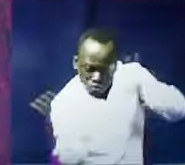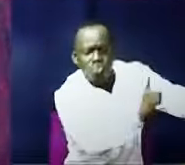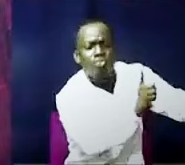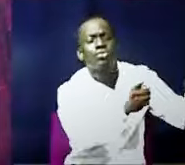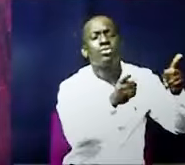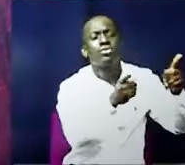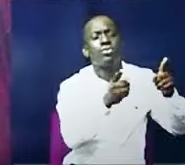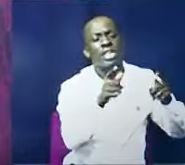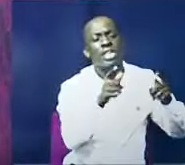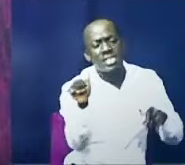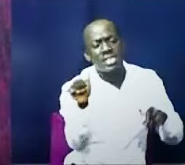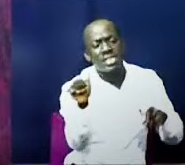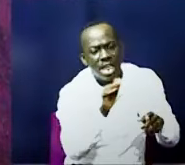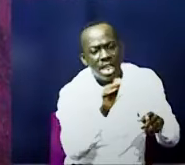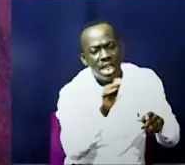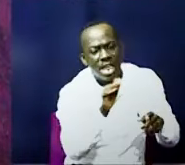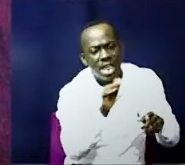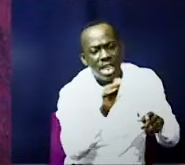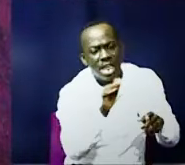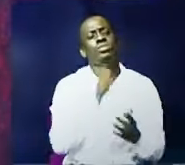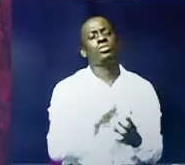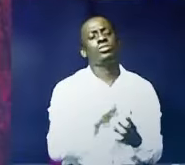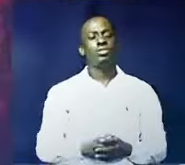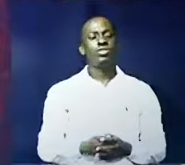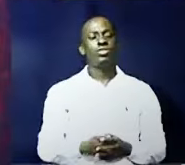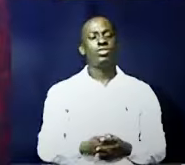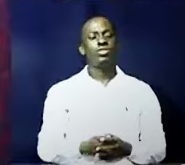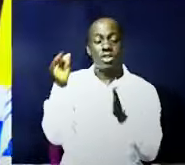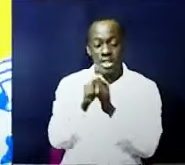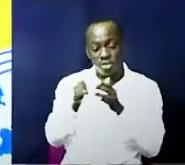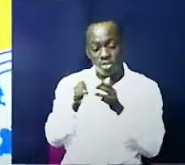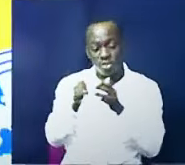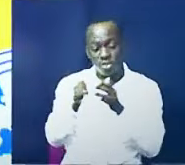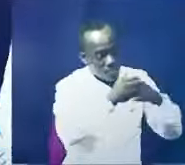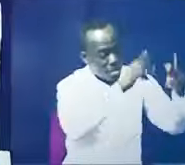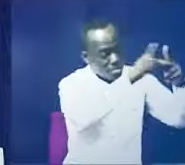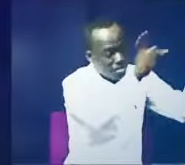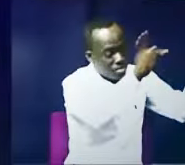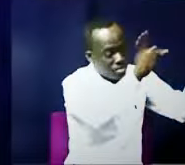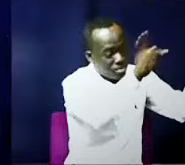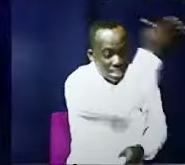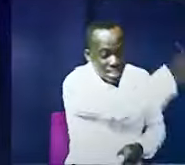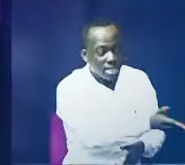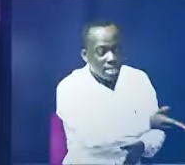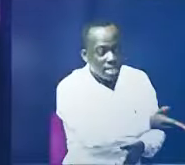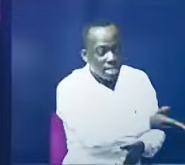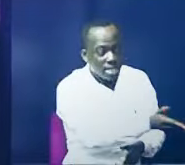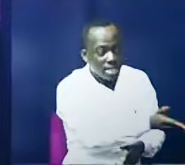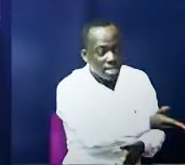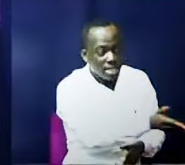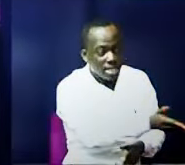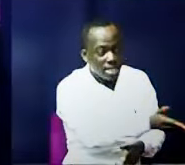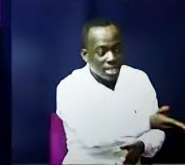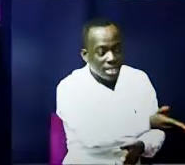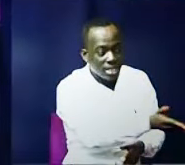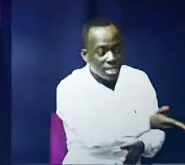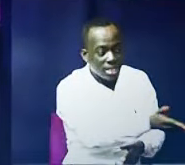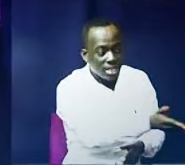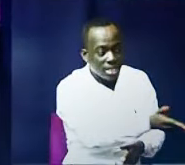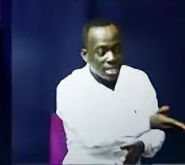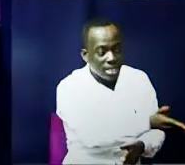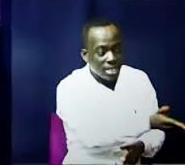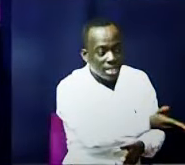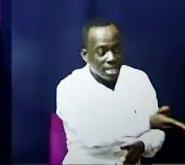that wherever we are, we must consider the place as a divine place for the manifestation of